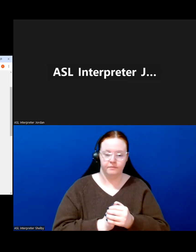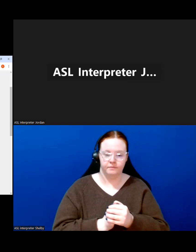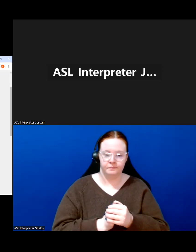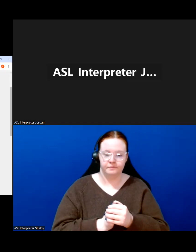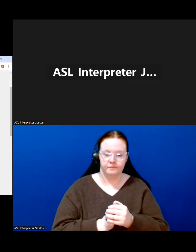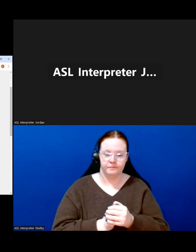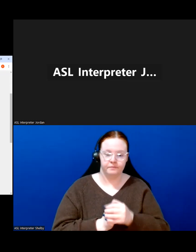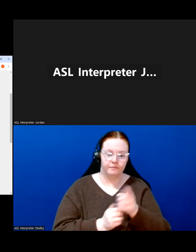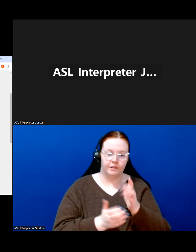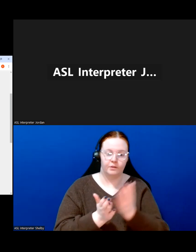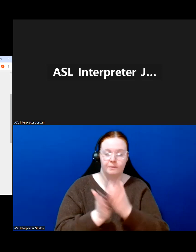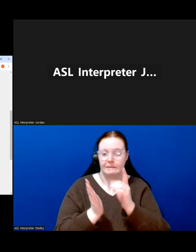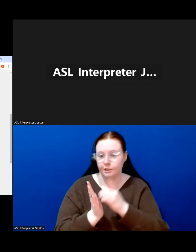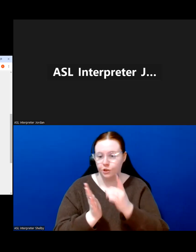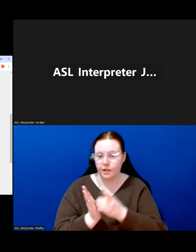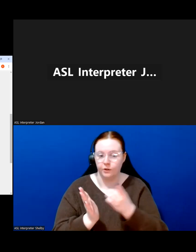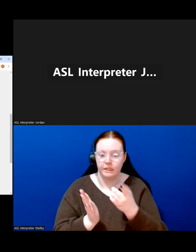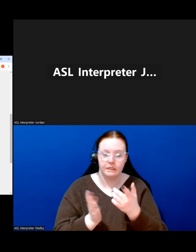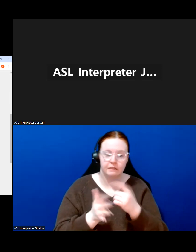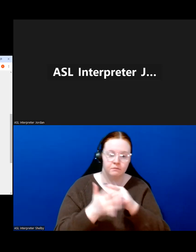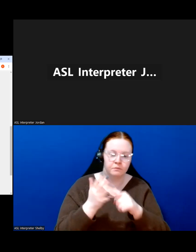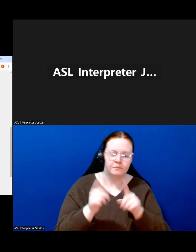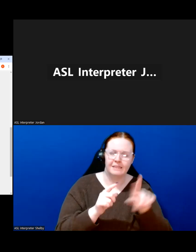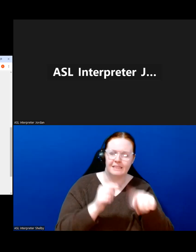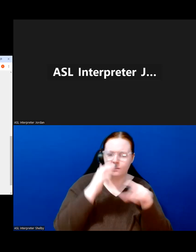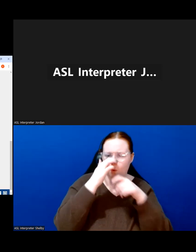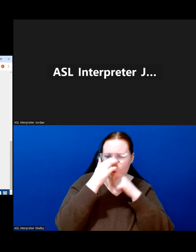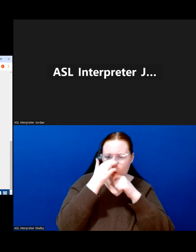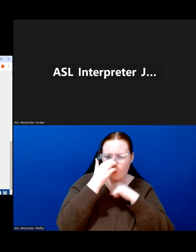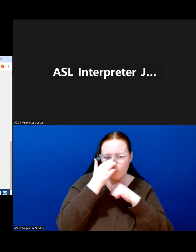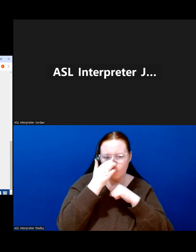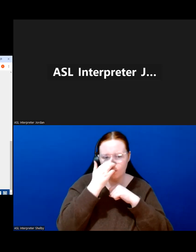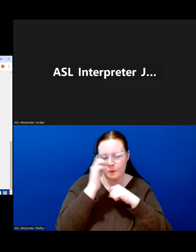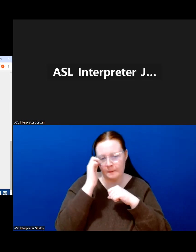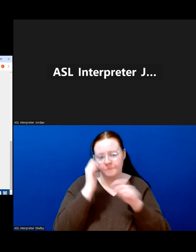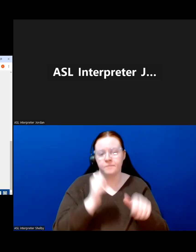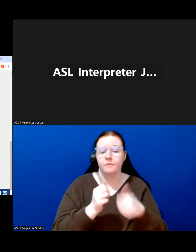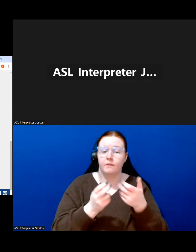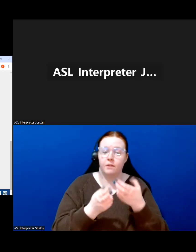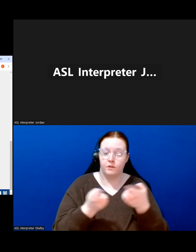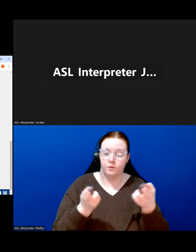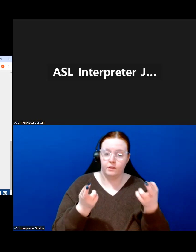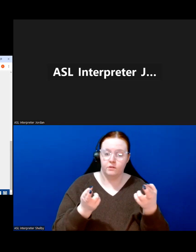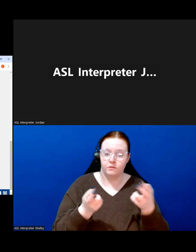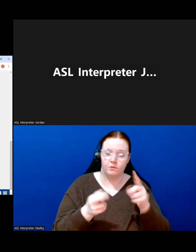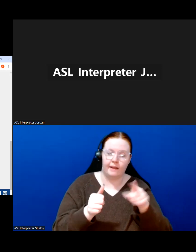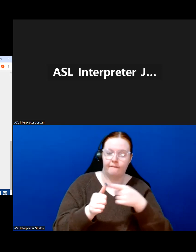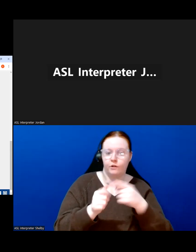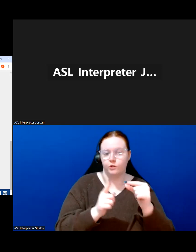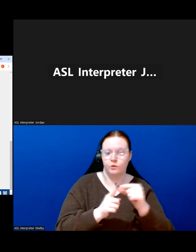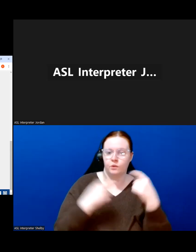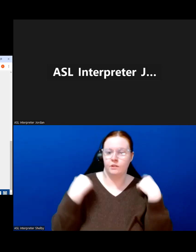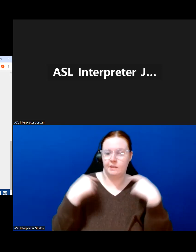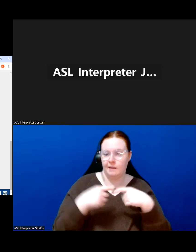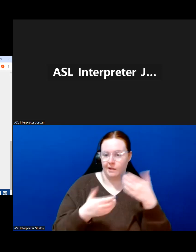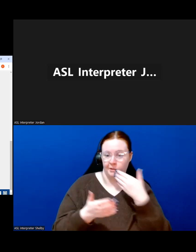like some dictionaries that I can check out, but these are pretty old. So there is another resource, or like first word Spanish, that could be good